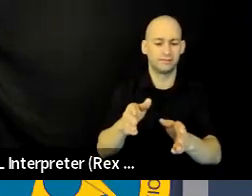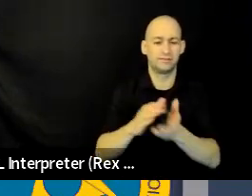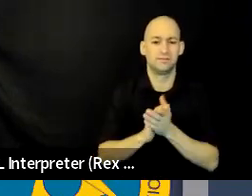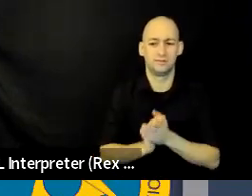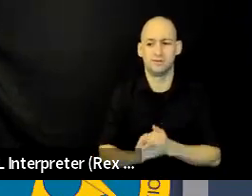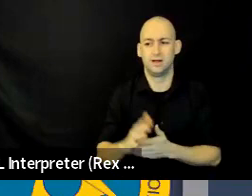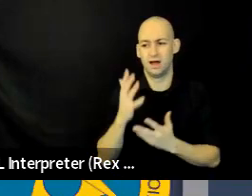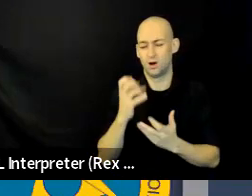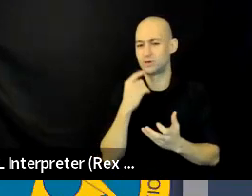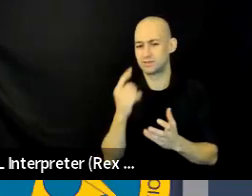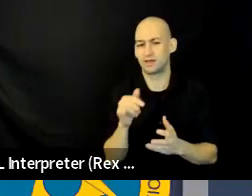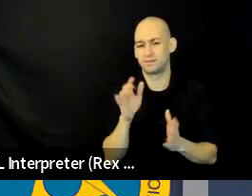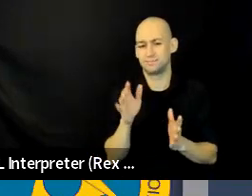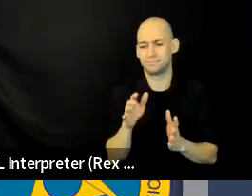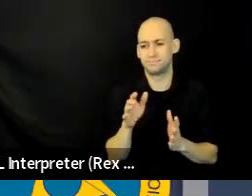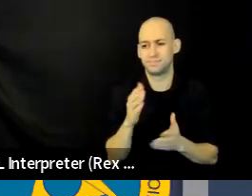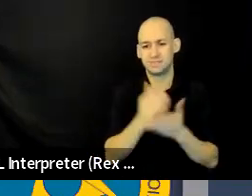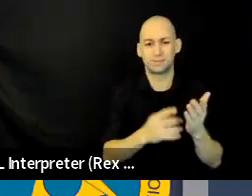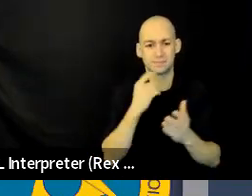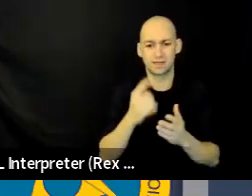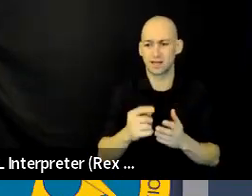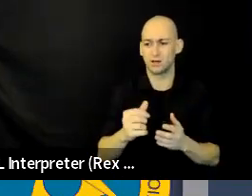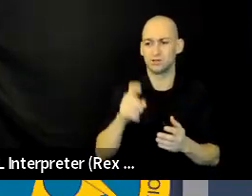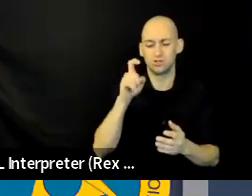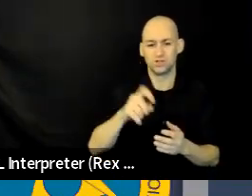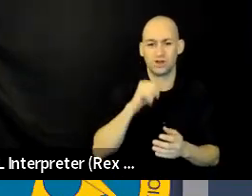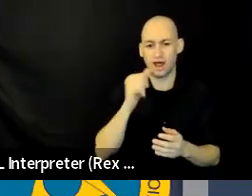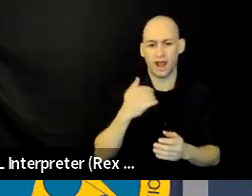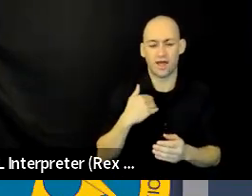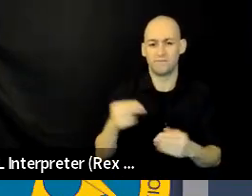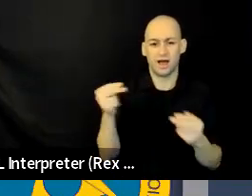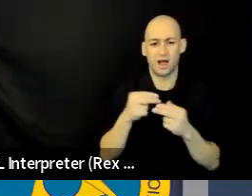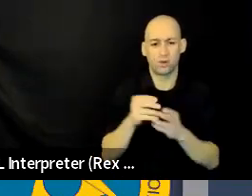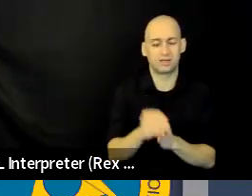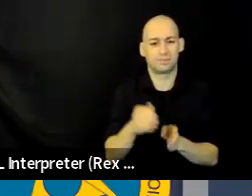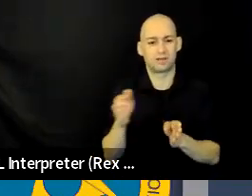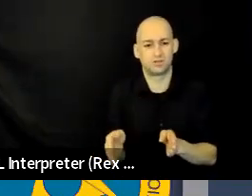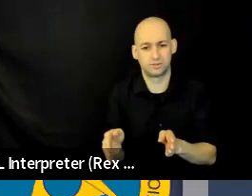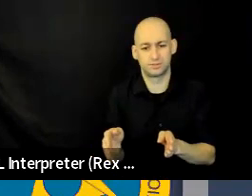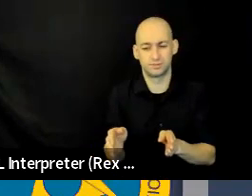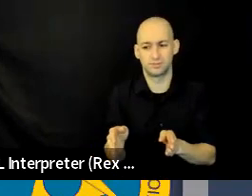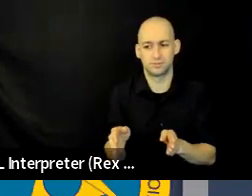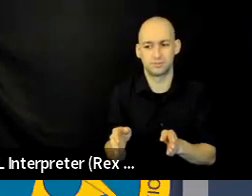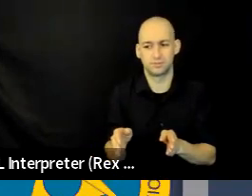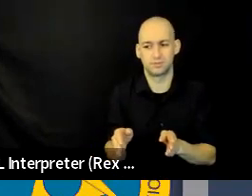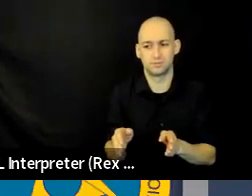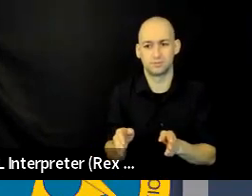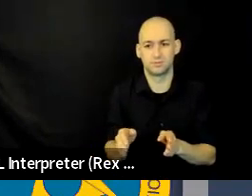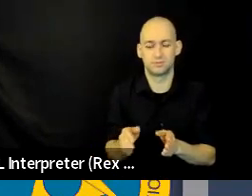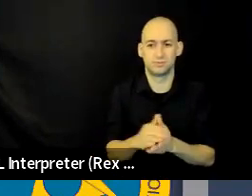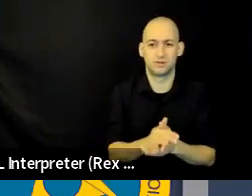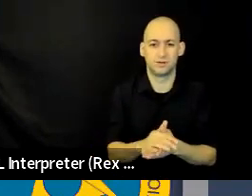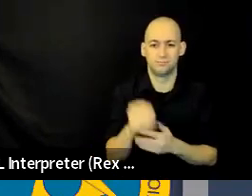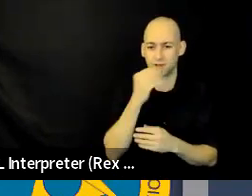I'll put it this way. There's some who say we shouldn't have any highway expansions whatsoever, and there's others who may not care necessarily about impacts from